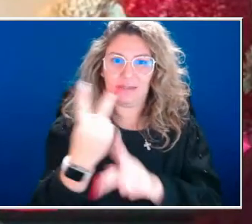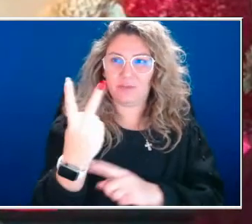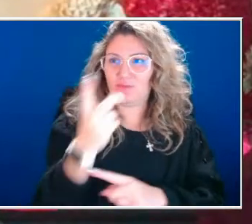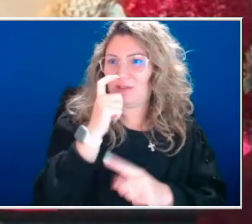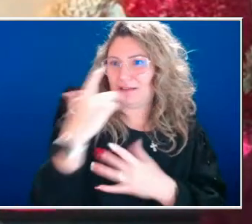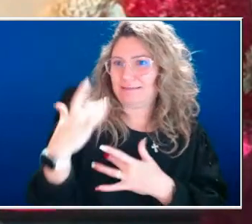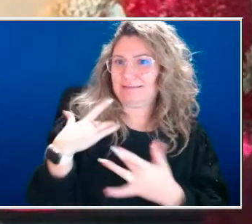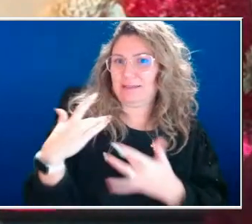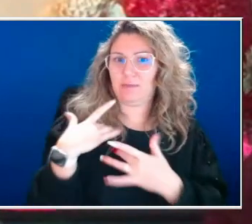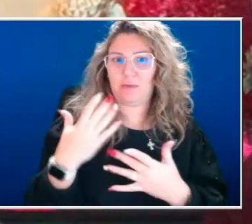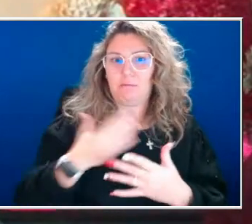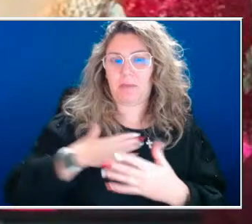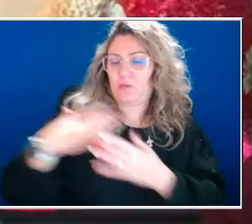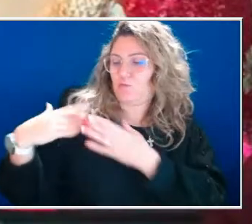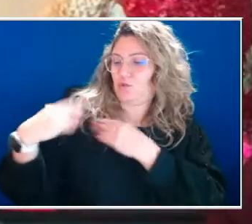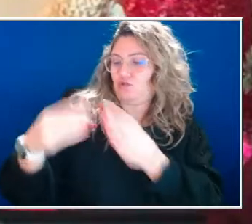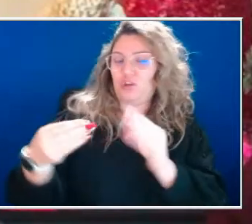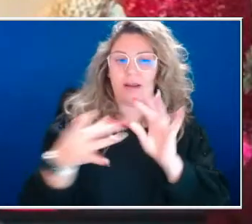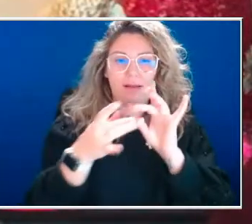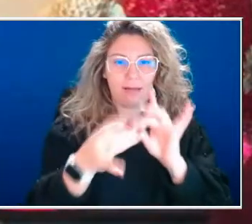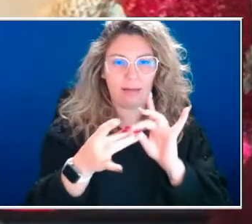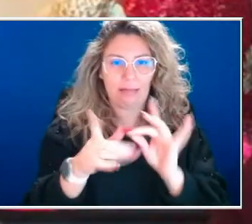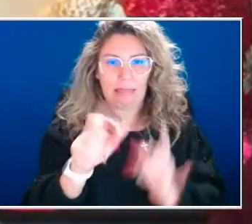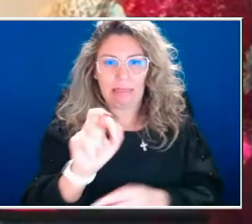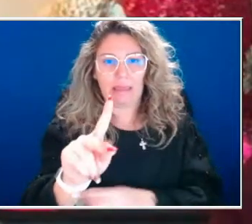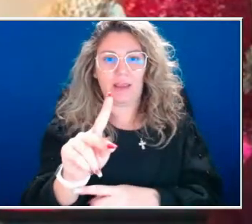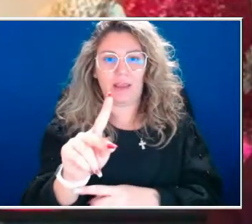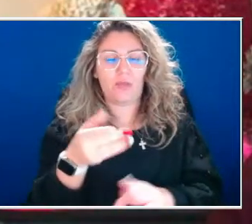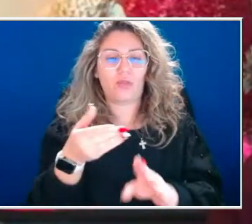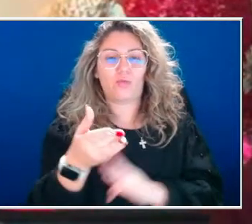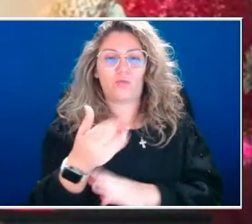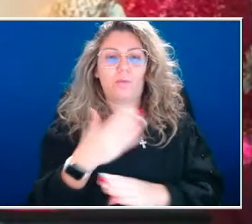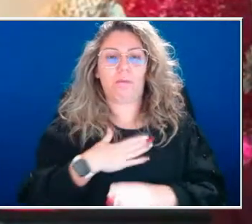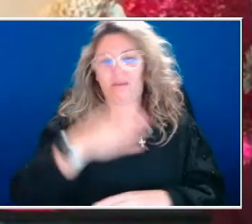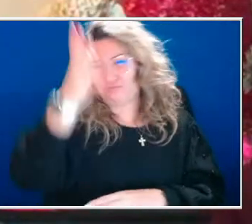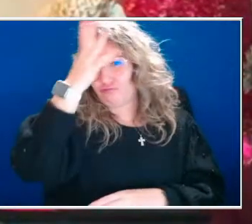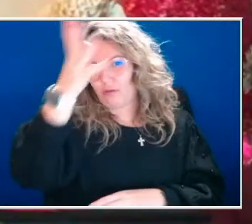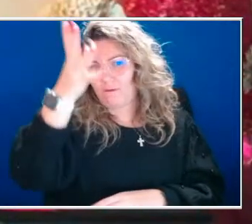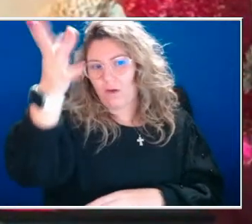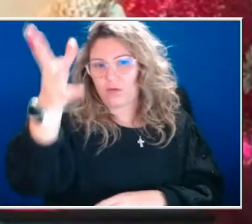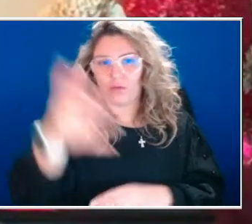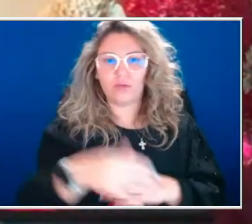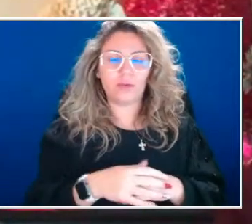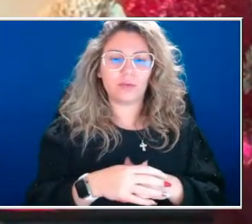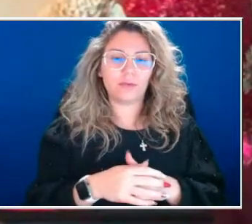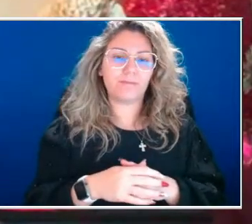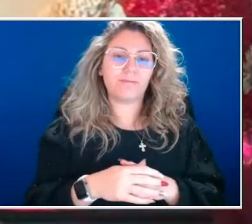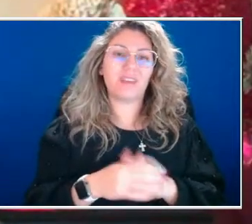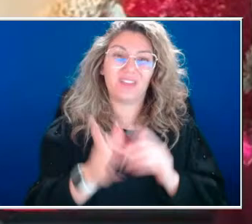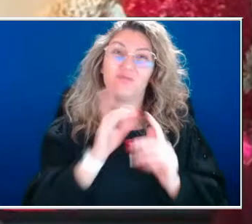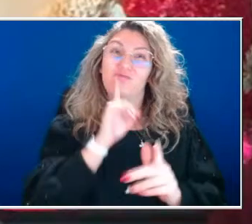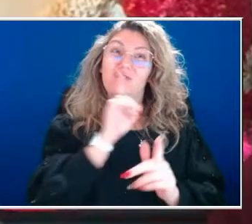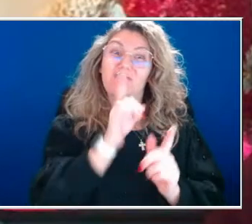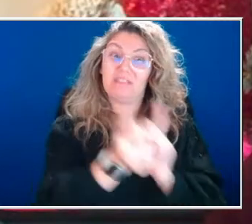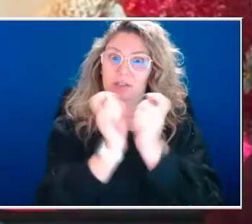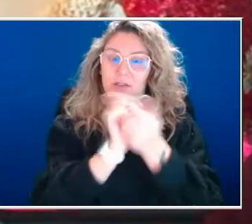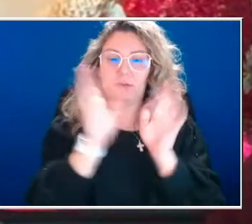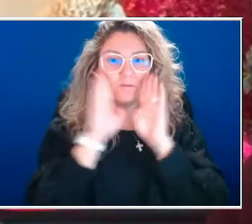was genetically linked through a grandfather. So I really started monitoring my diet very